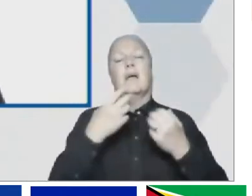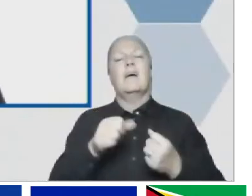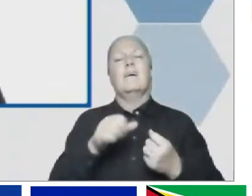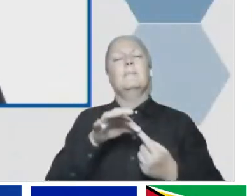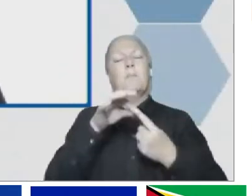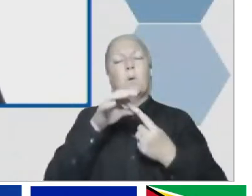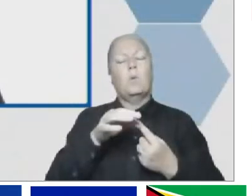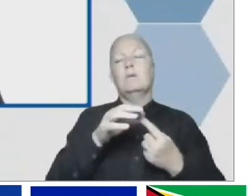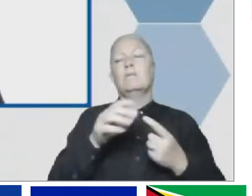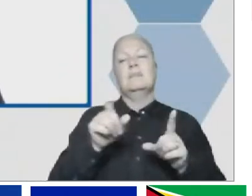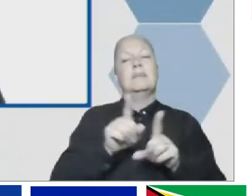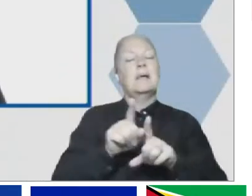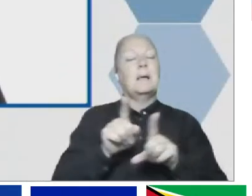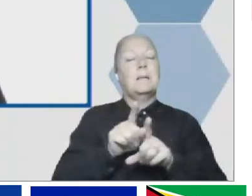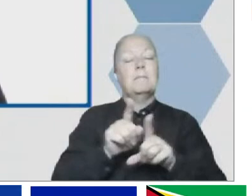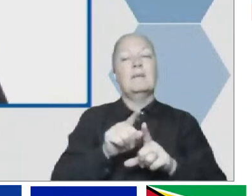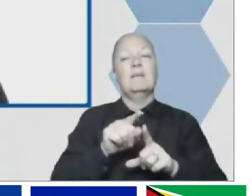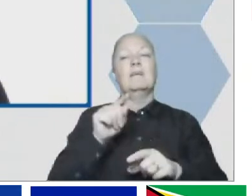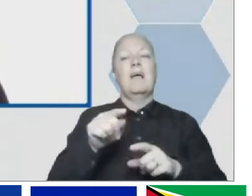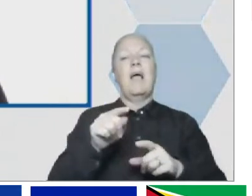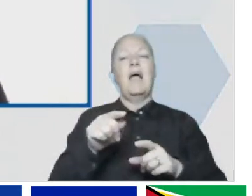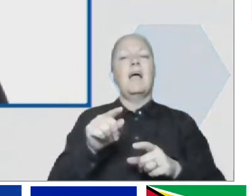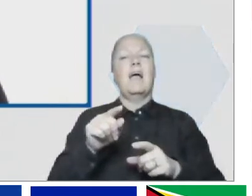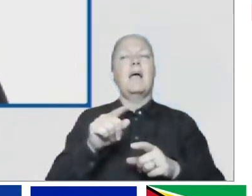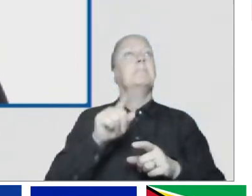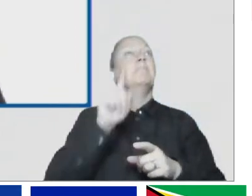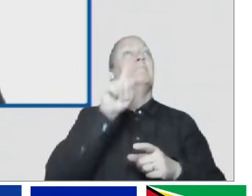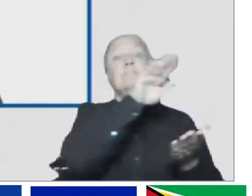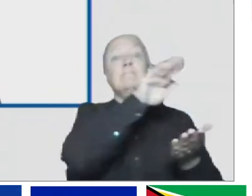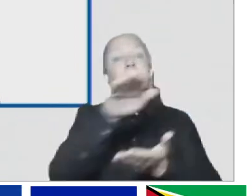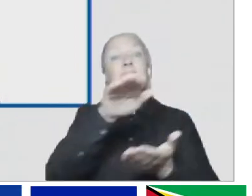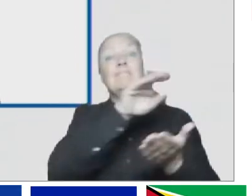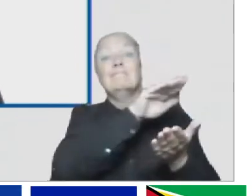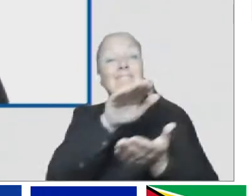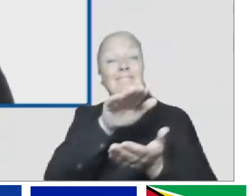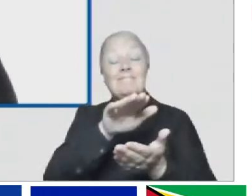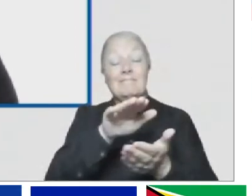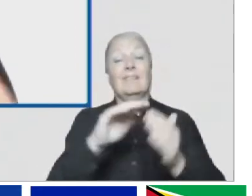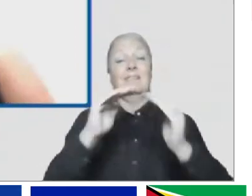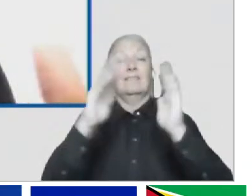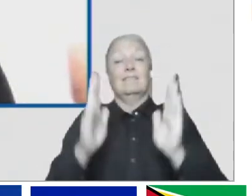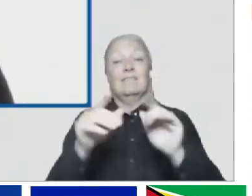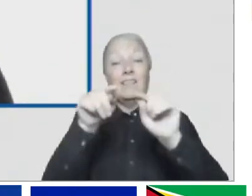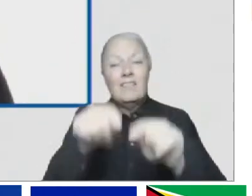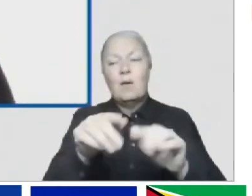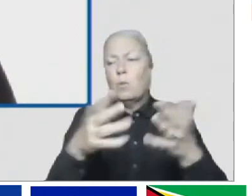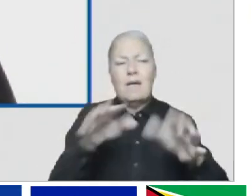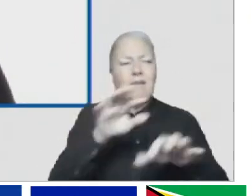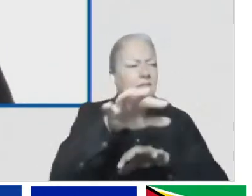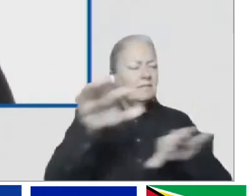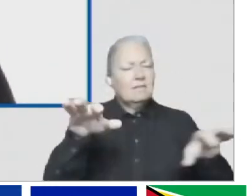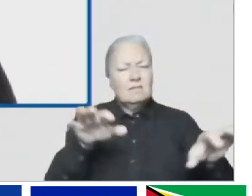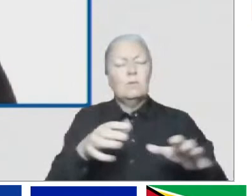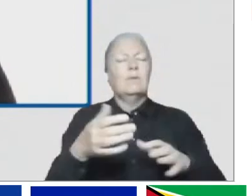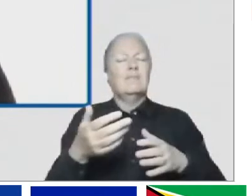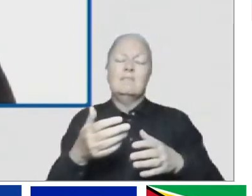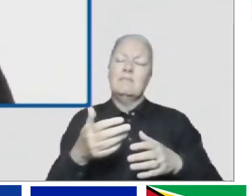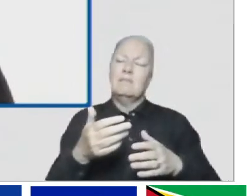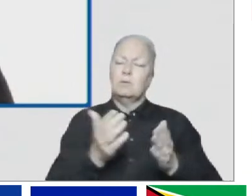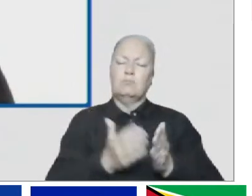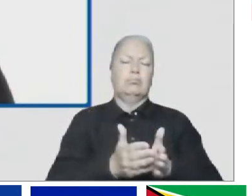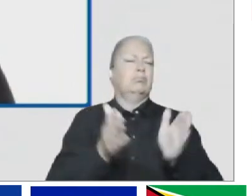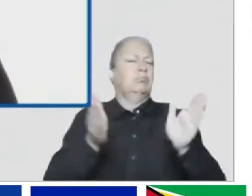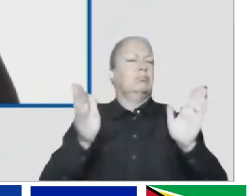centers managed by our civil society organizations. So extensive use. We Jamaicans, it has